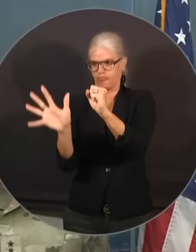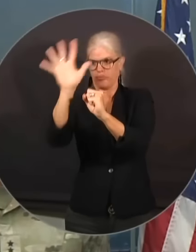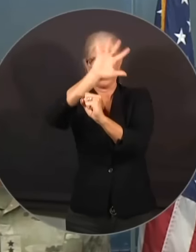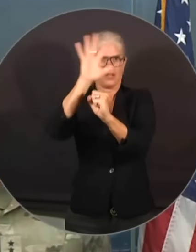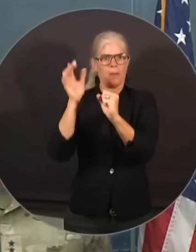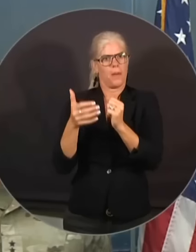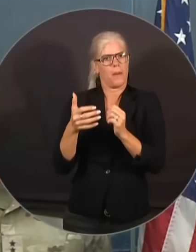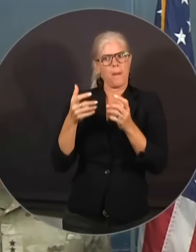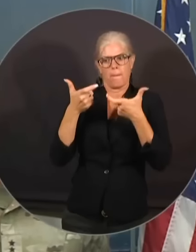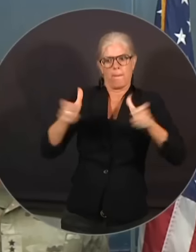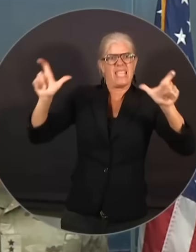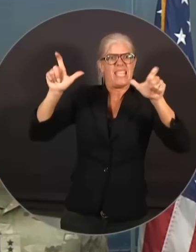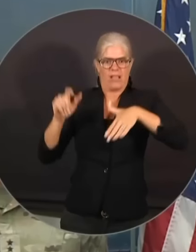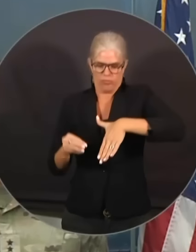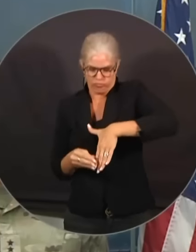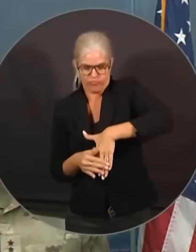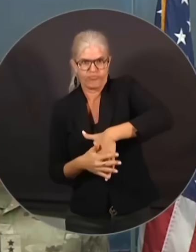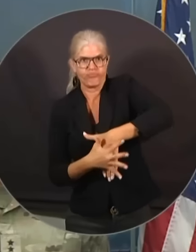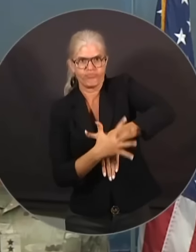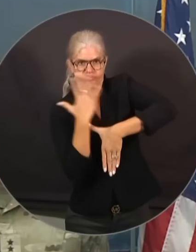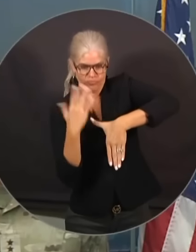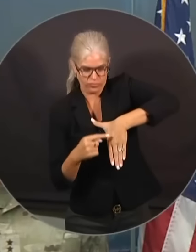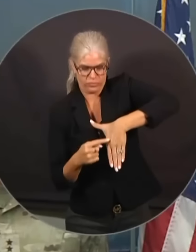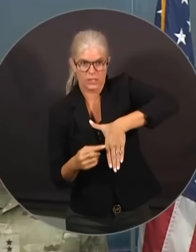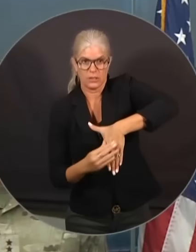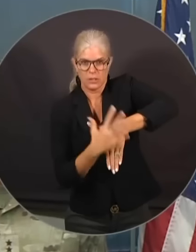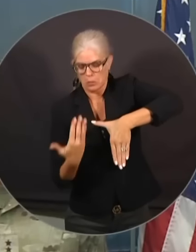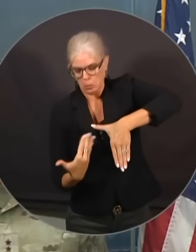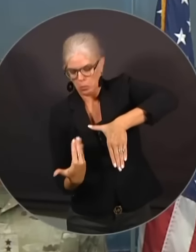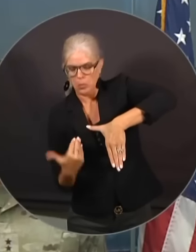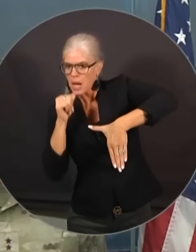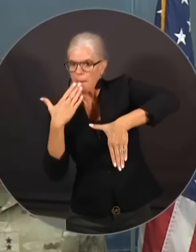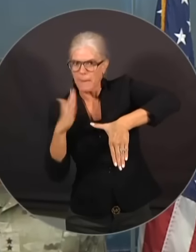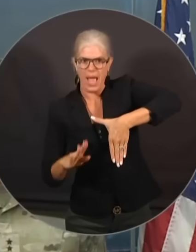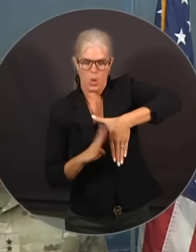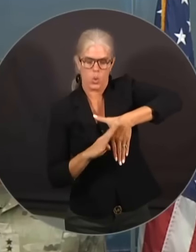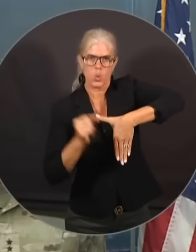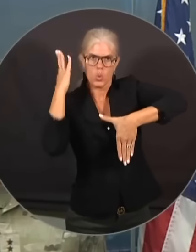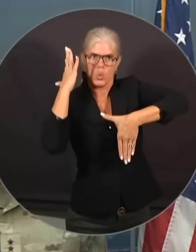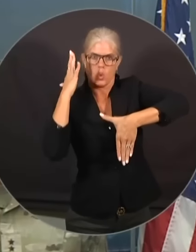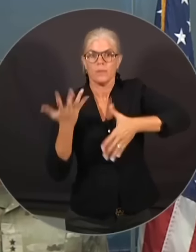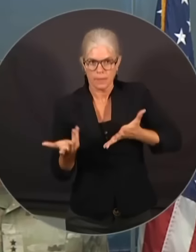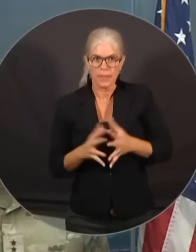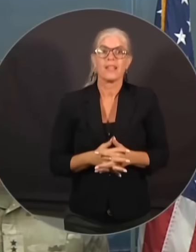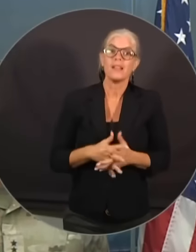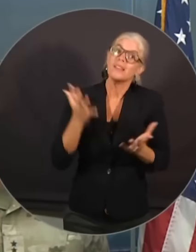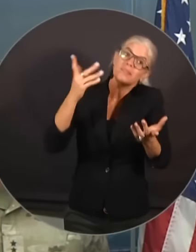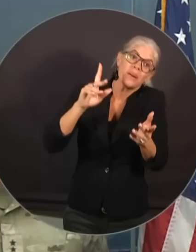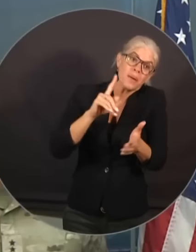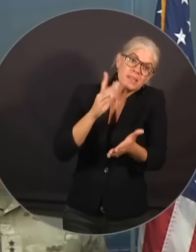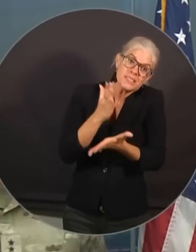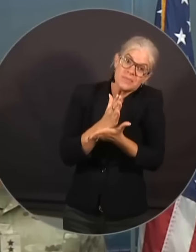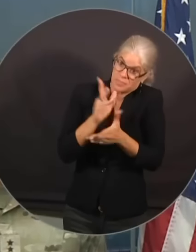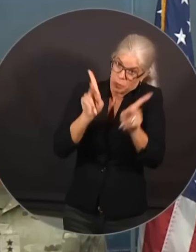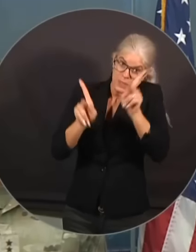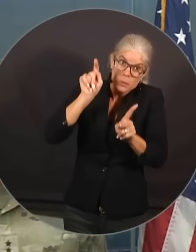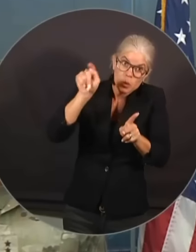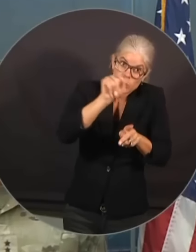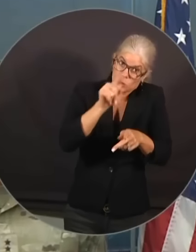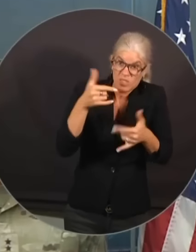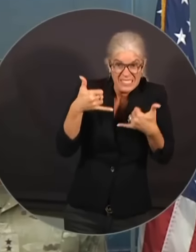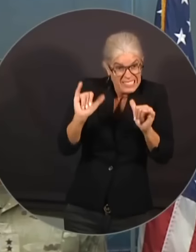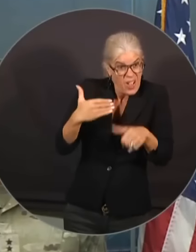see surge, particularly in that Big Bend area. So, but people do have time. If you're in those coastal